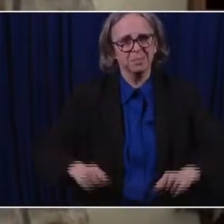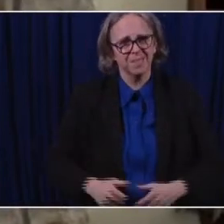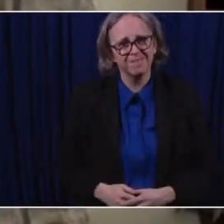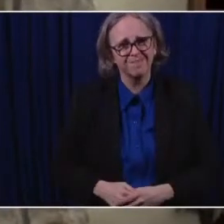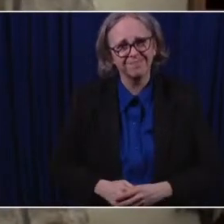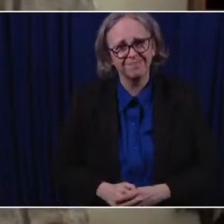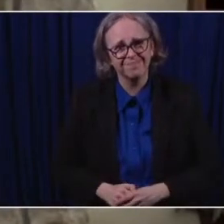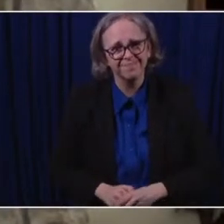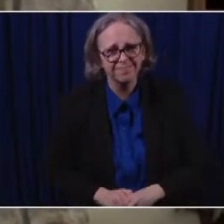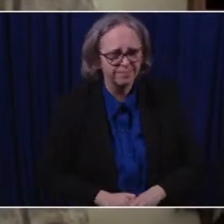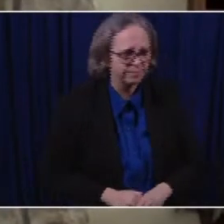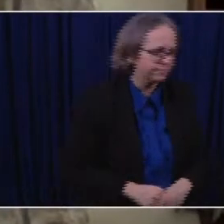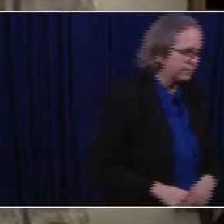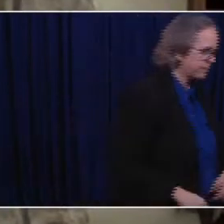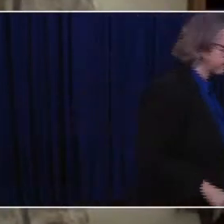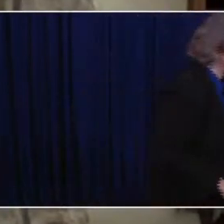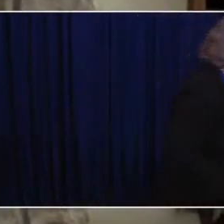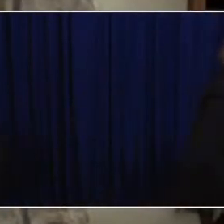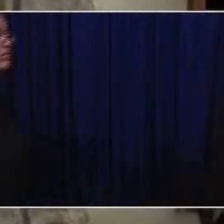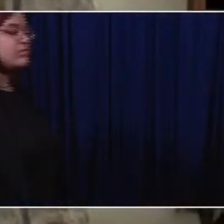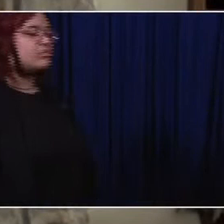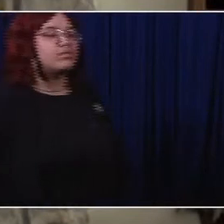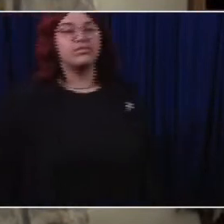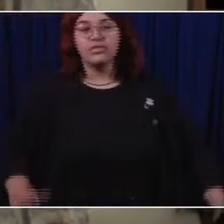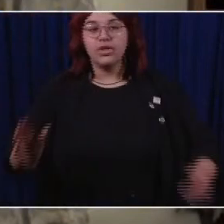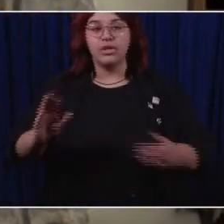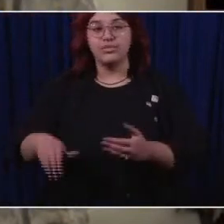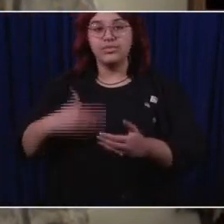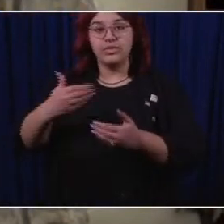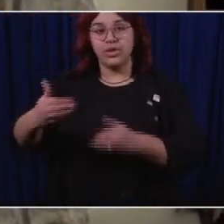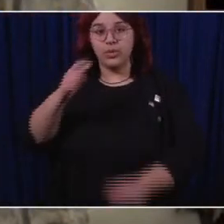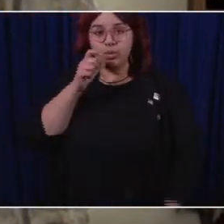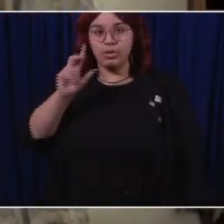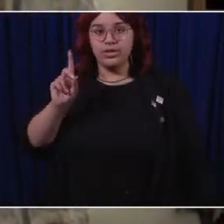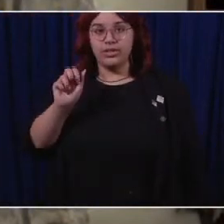Next question is from Dan Perlman at WCMH in Columbus.